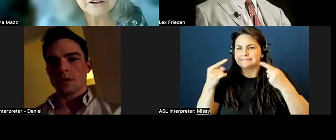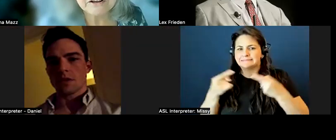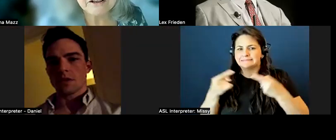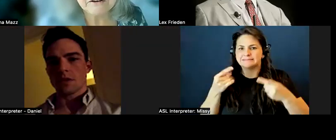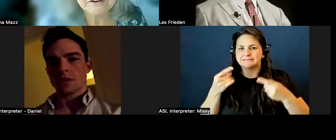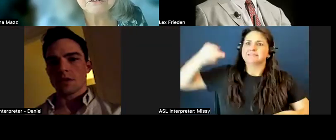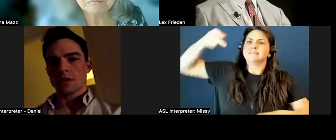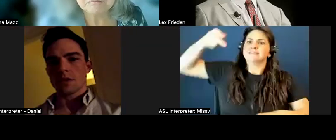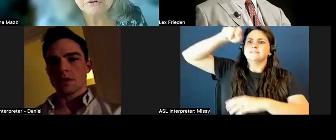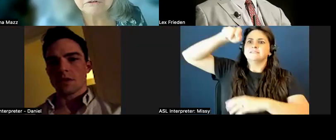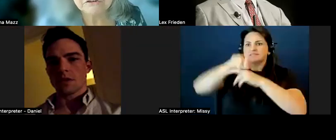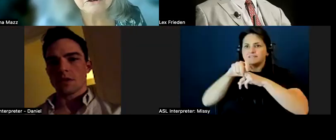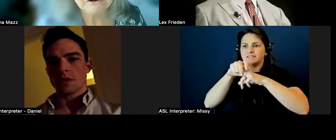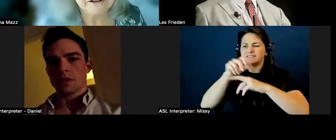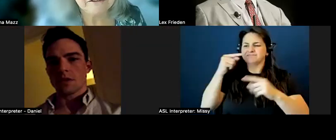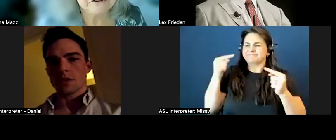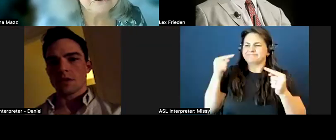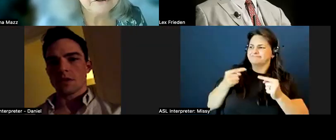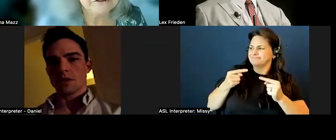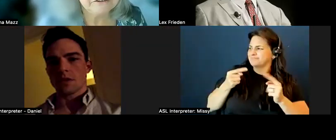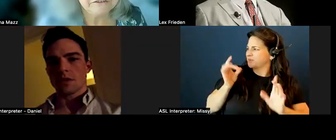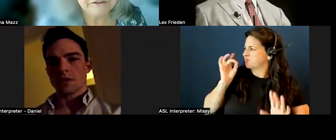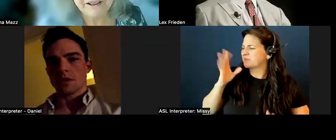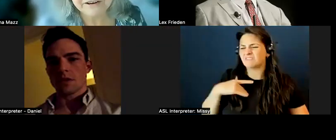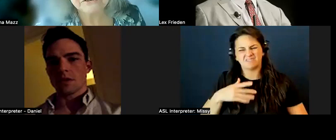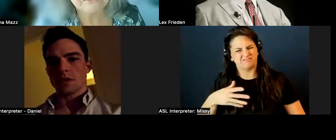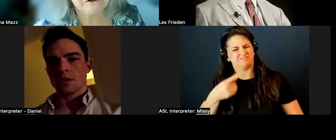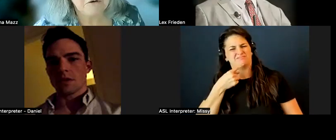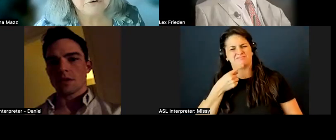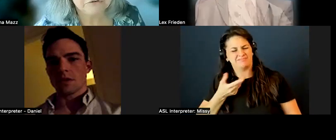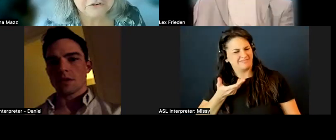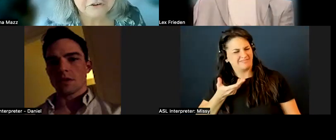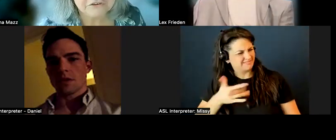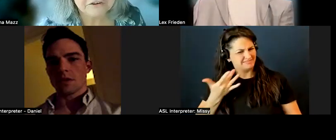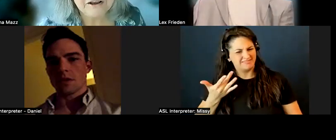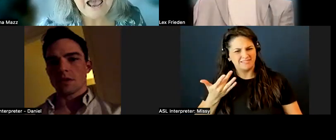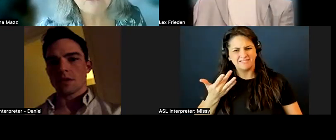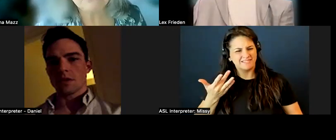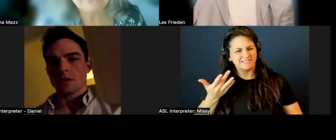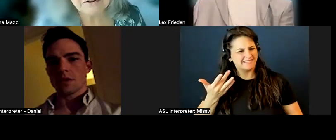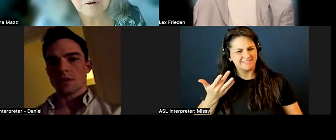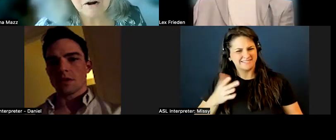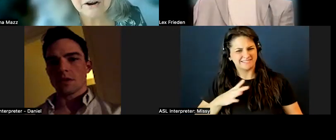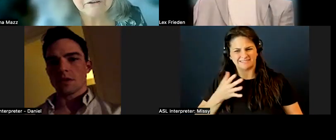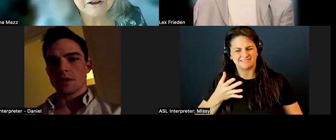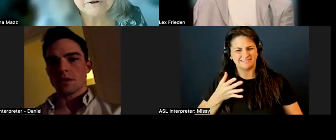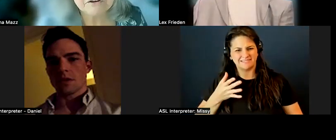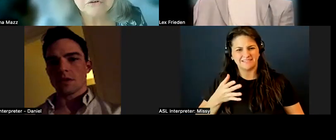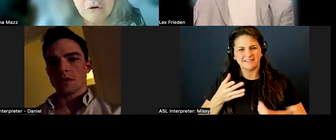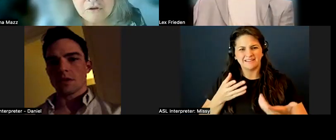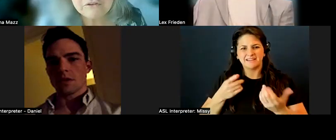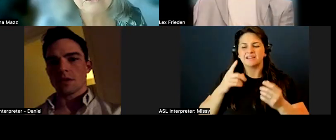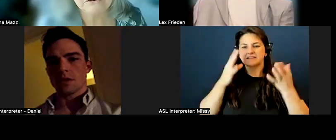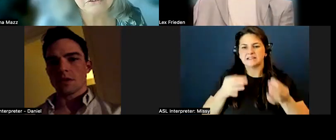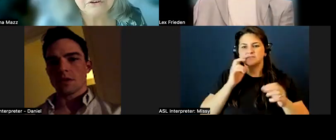very much resented it and spoke to the restaurant, and they eventually did let us sit in the lower seats outside the bar